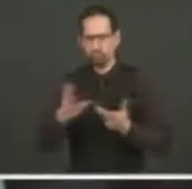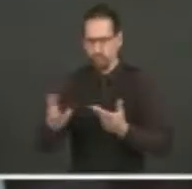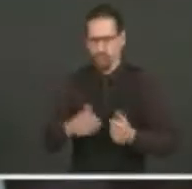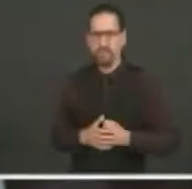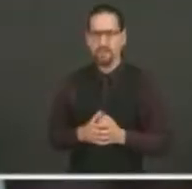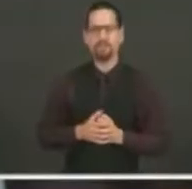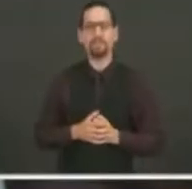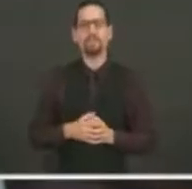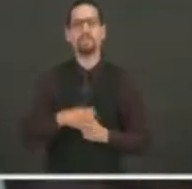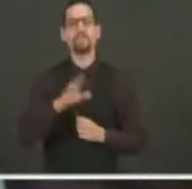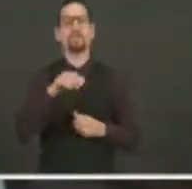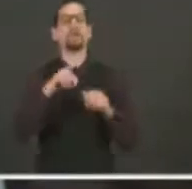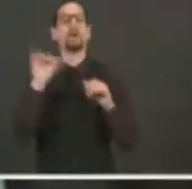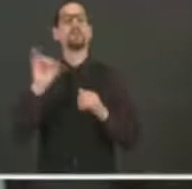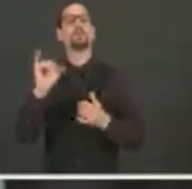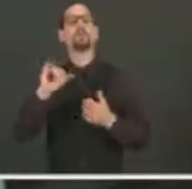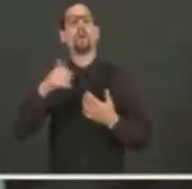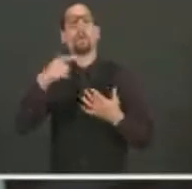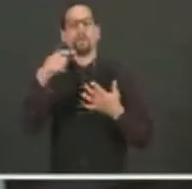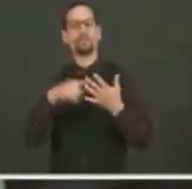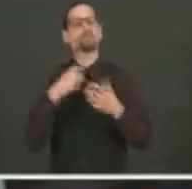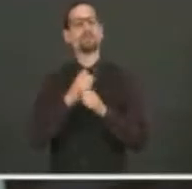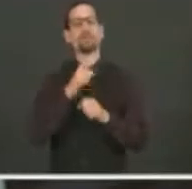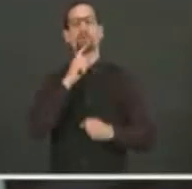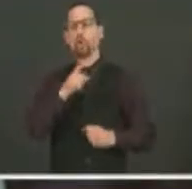every kid is the goal.